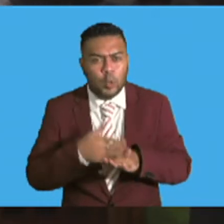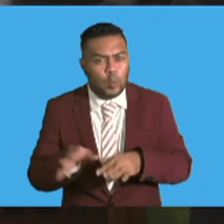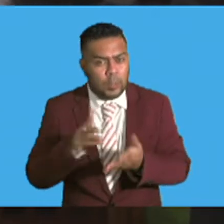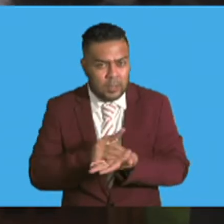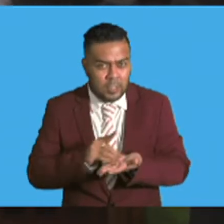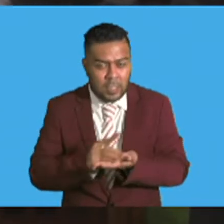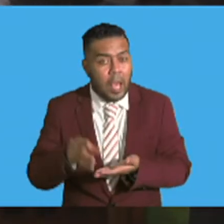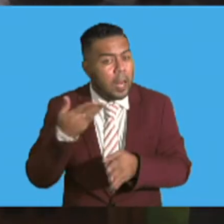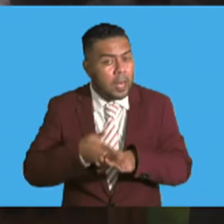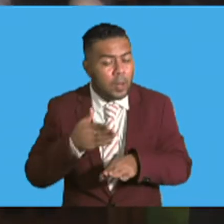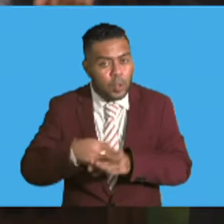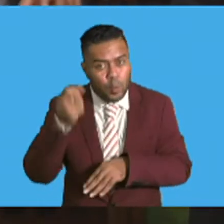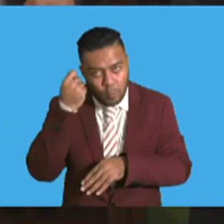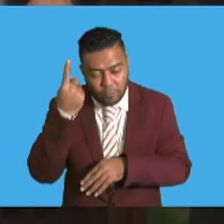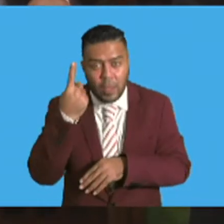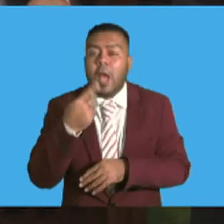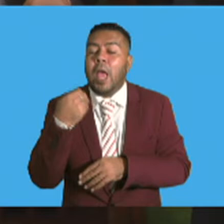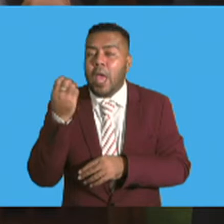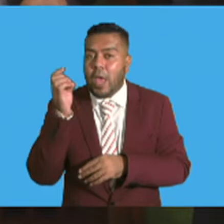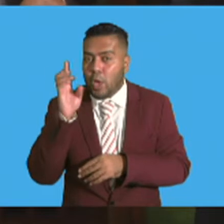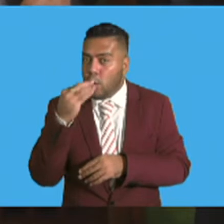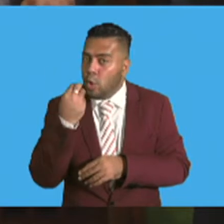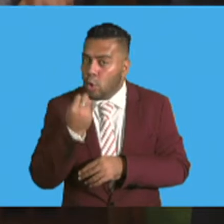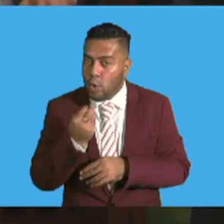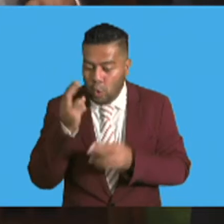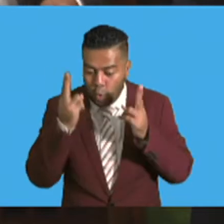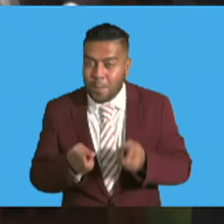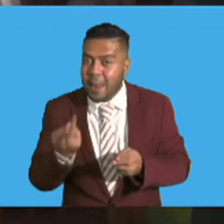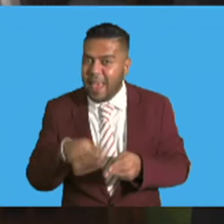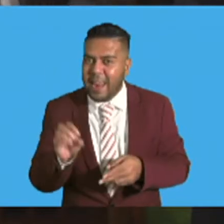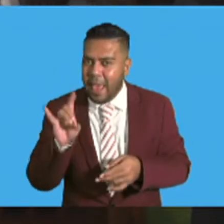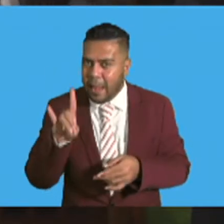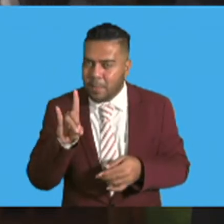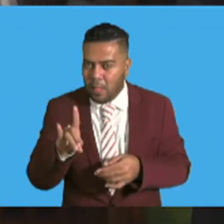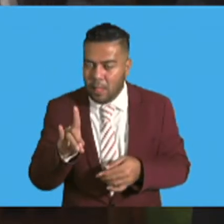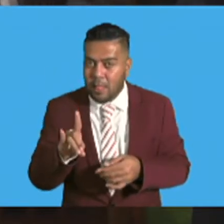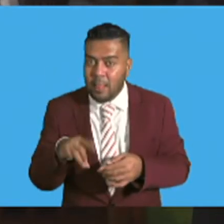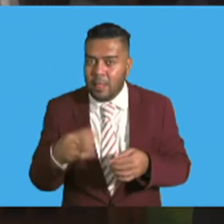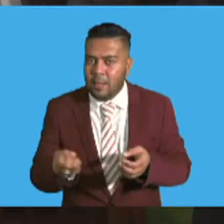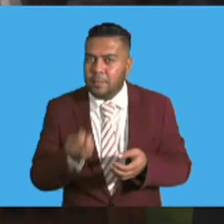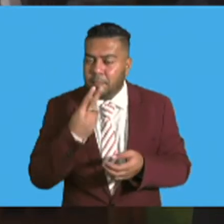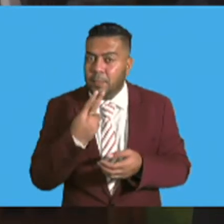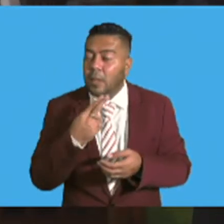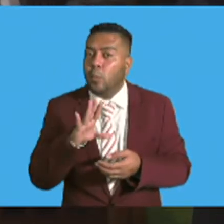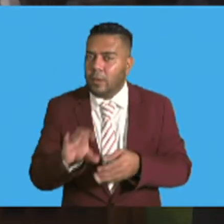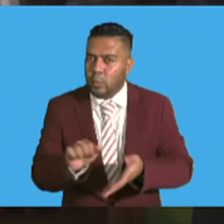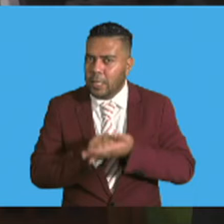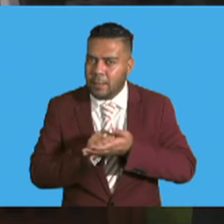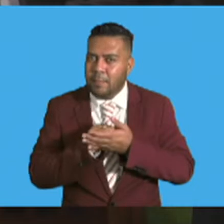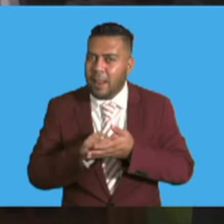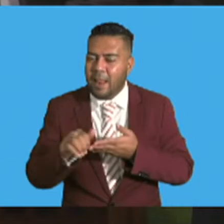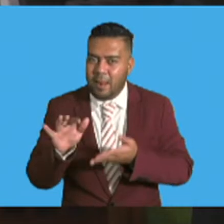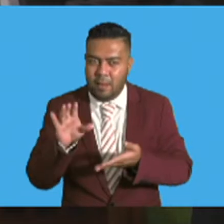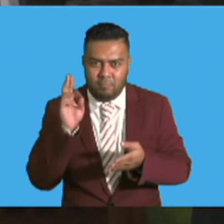new knowledge of human and animal nutrition requirements, and changing societal needs. Mr. Speaker, conserving native animal